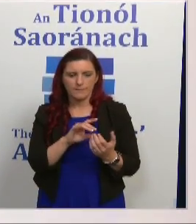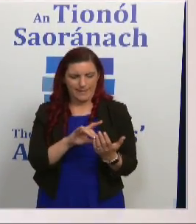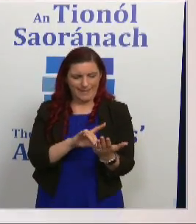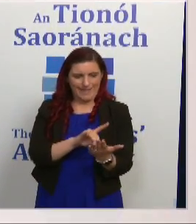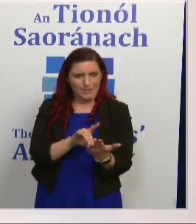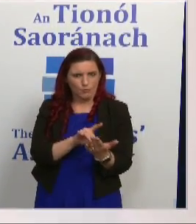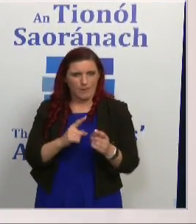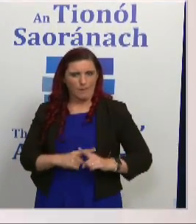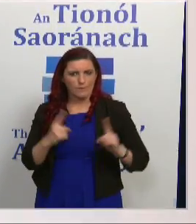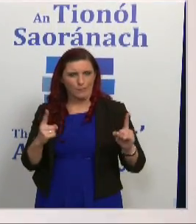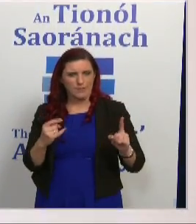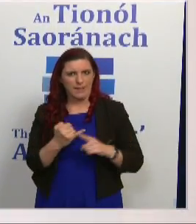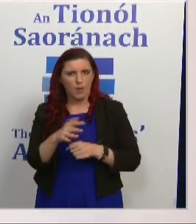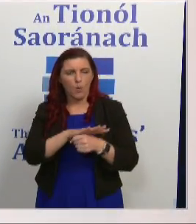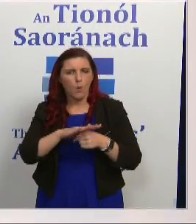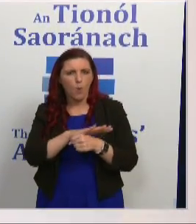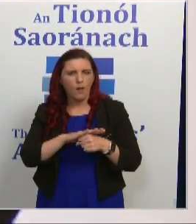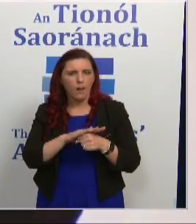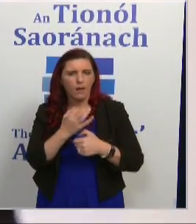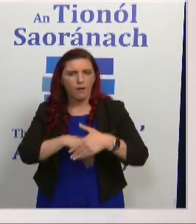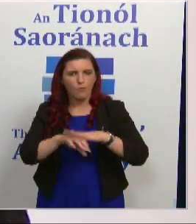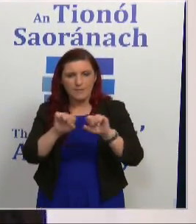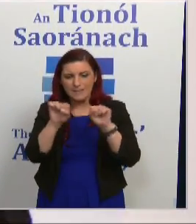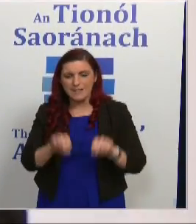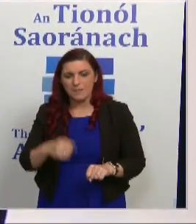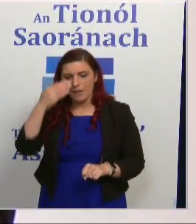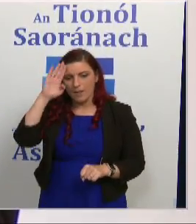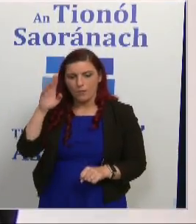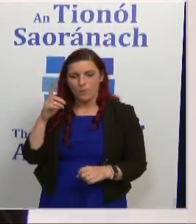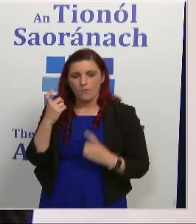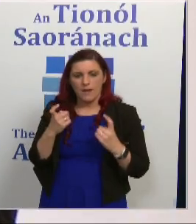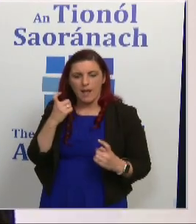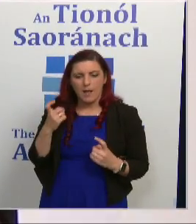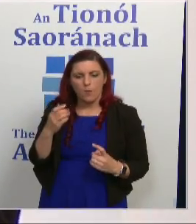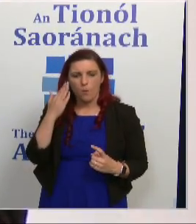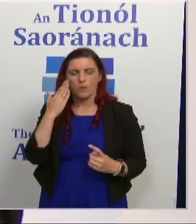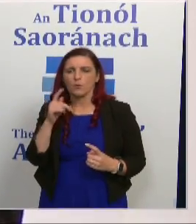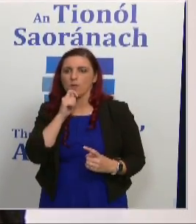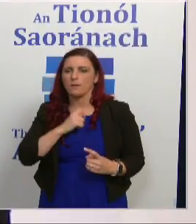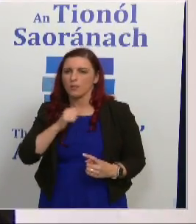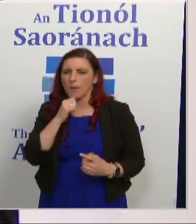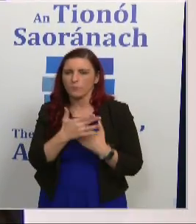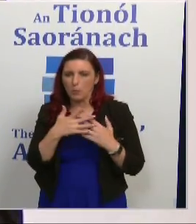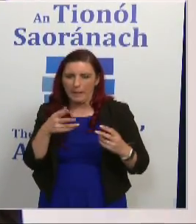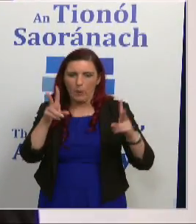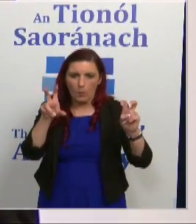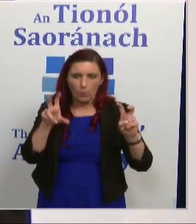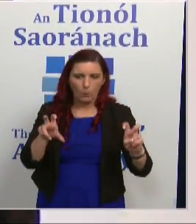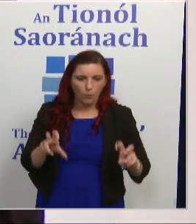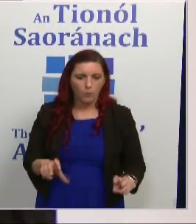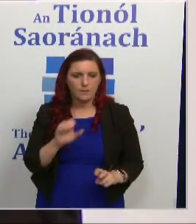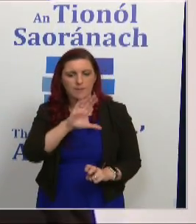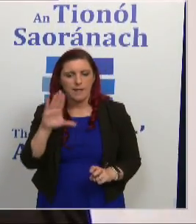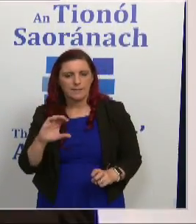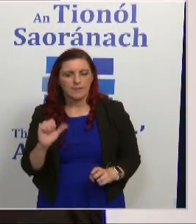in the local government system in Ireland. And I came across this quote. Now, we've been warned not to have too many quotes on our slides and to sort of keep lots